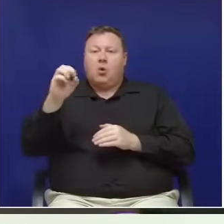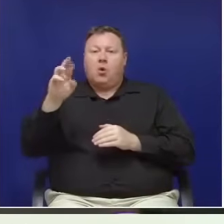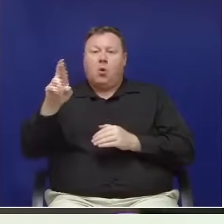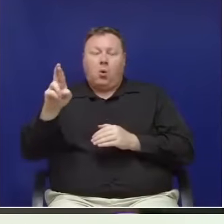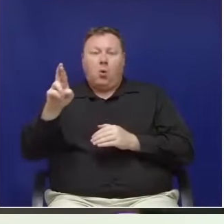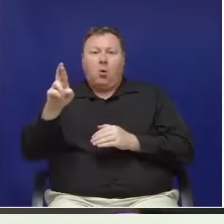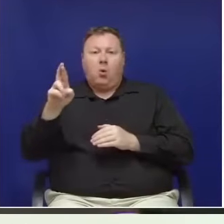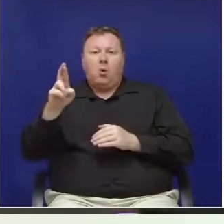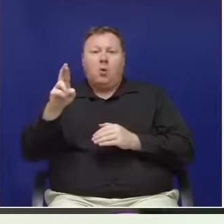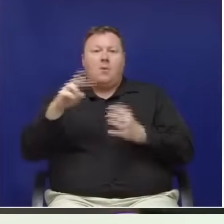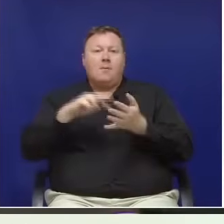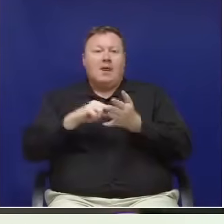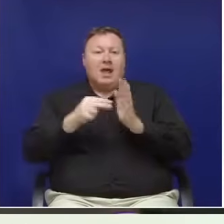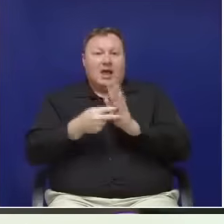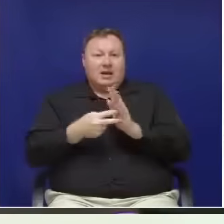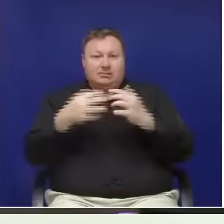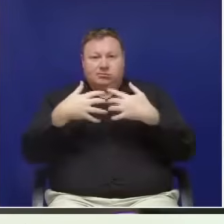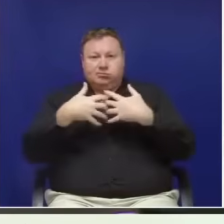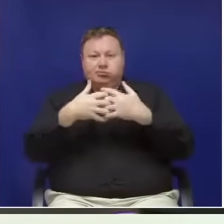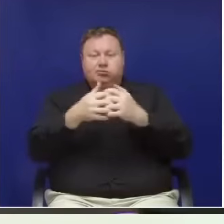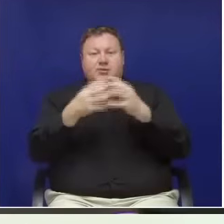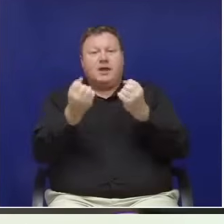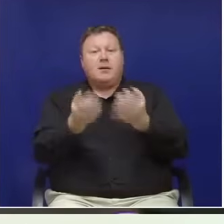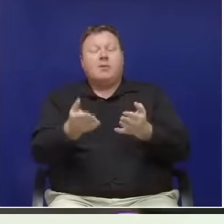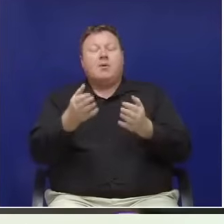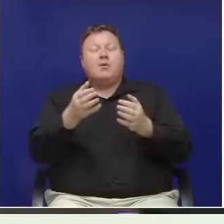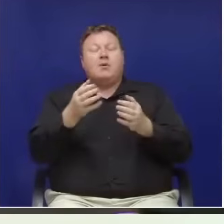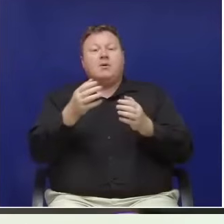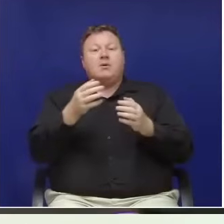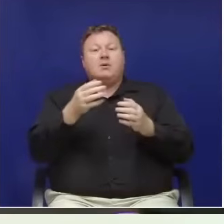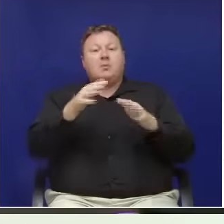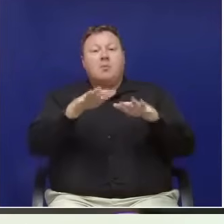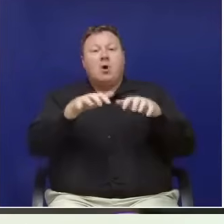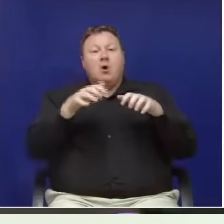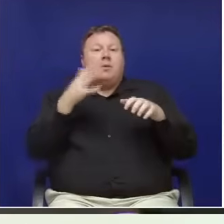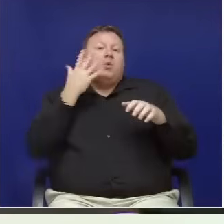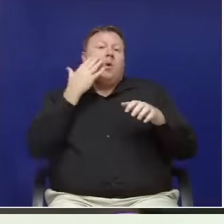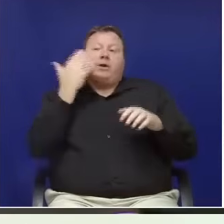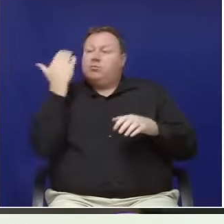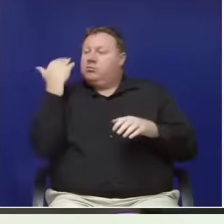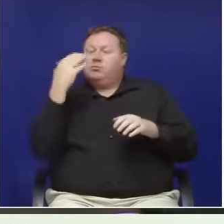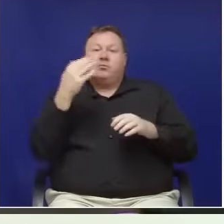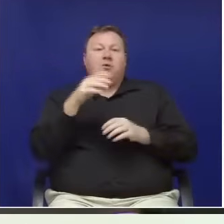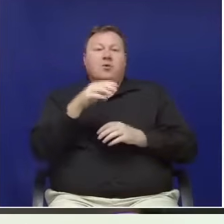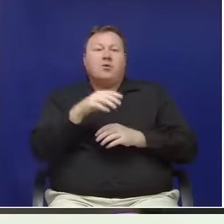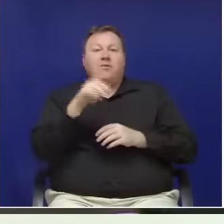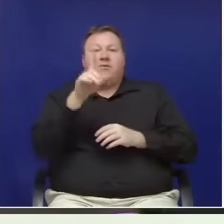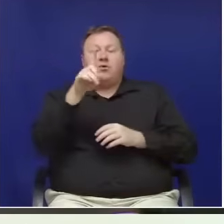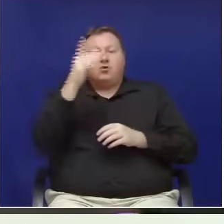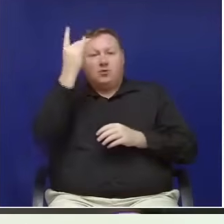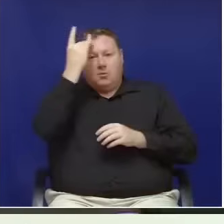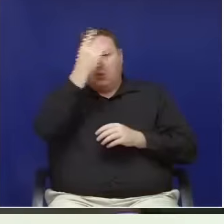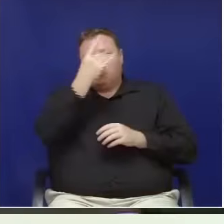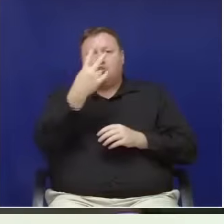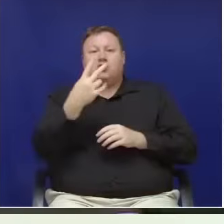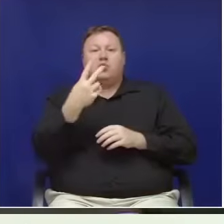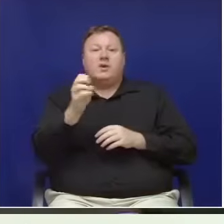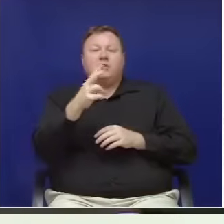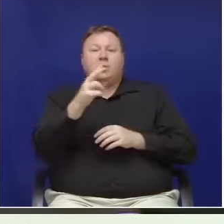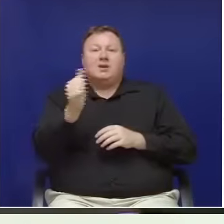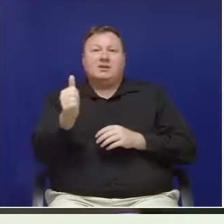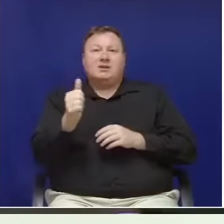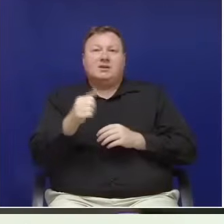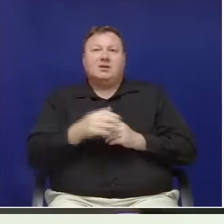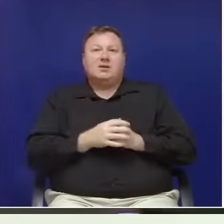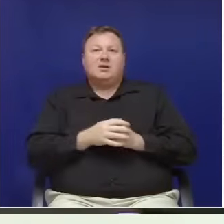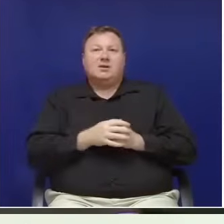the 1st of March 2026, and more than 2 months before it was accepted